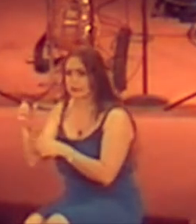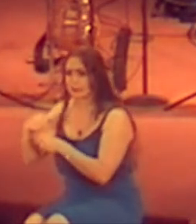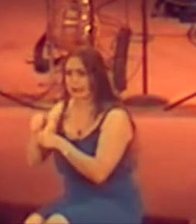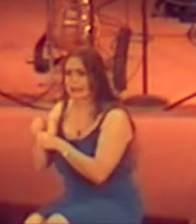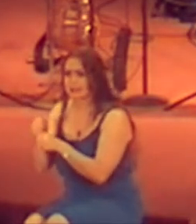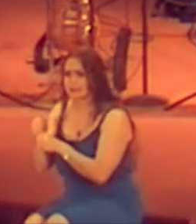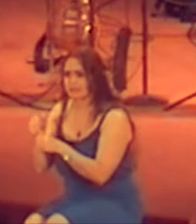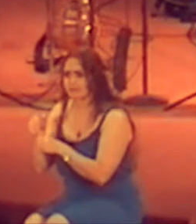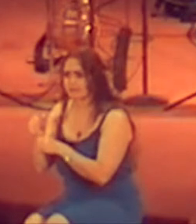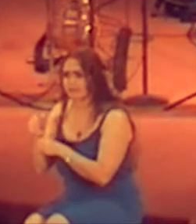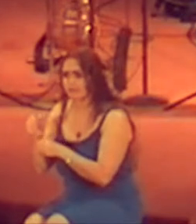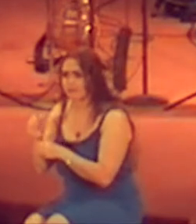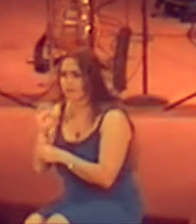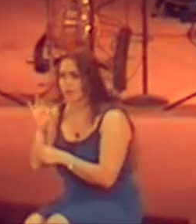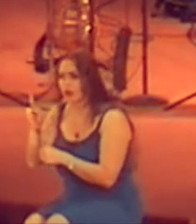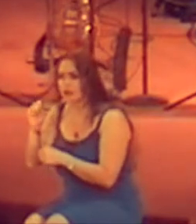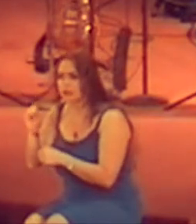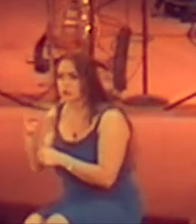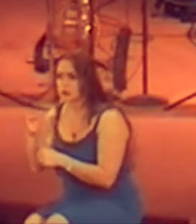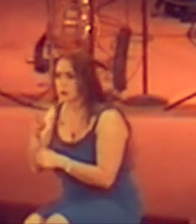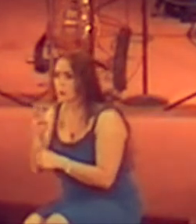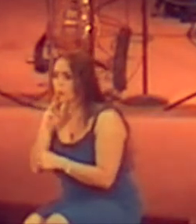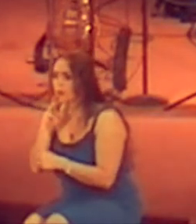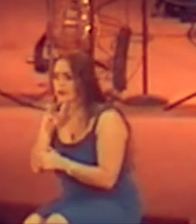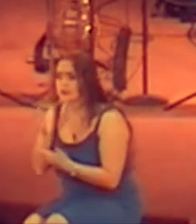constructively rather than destructively.